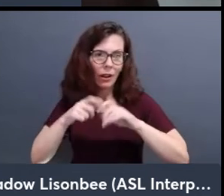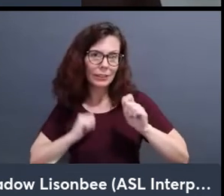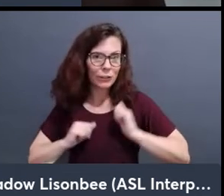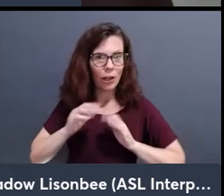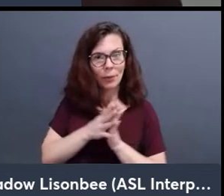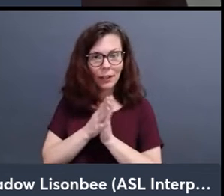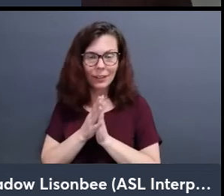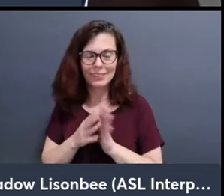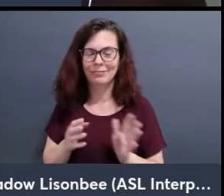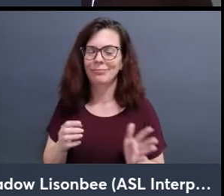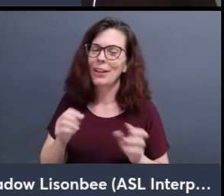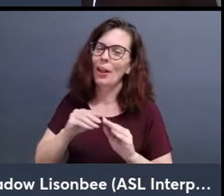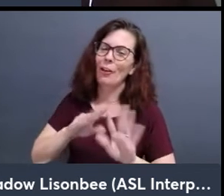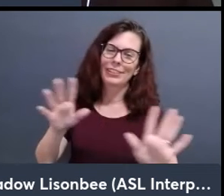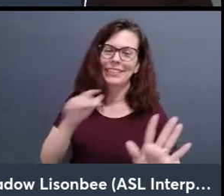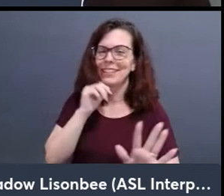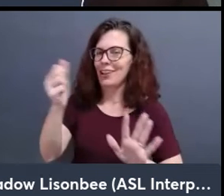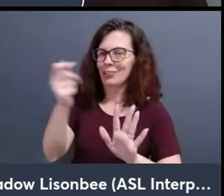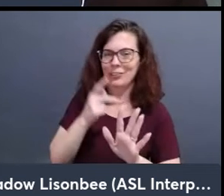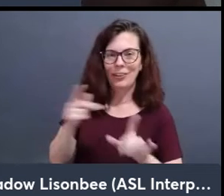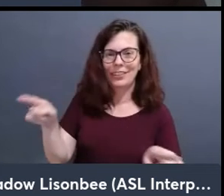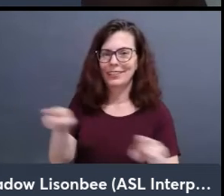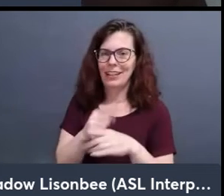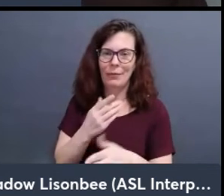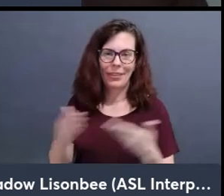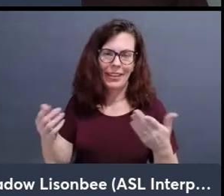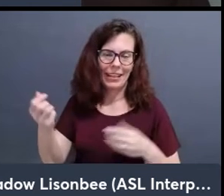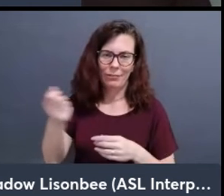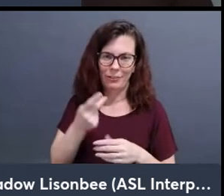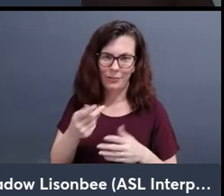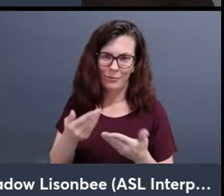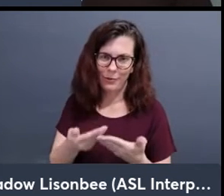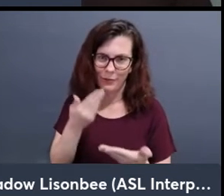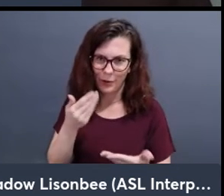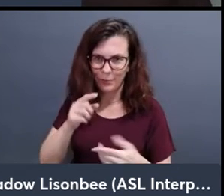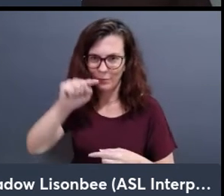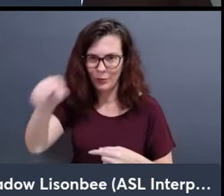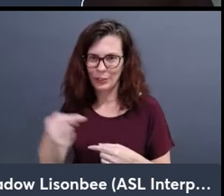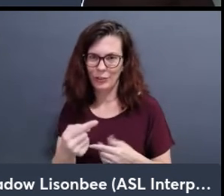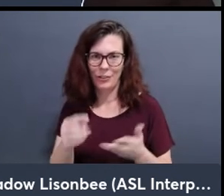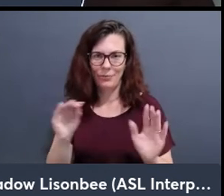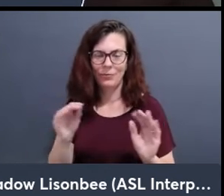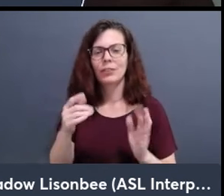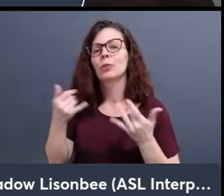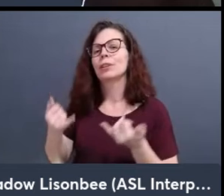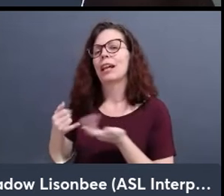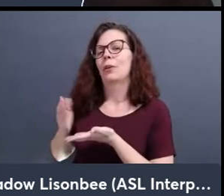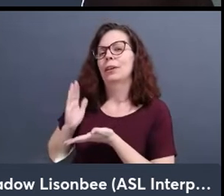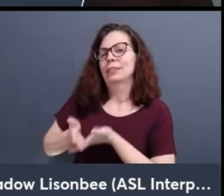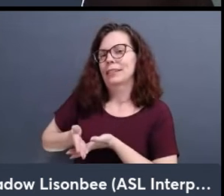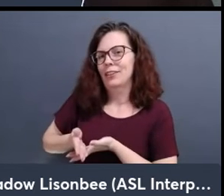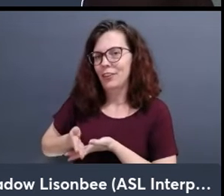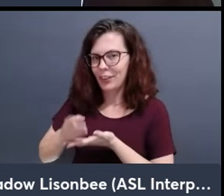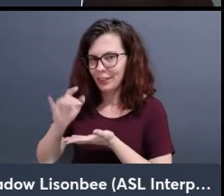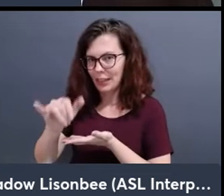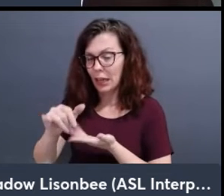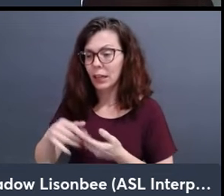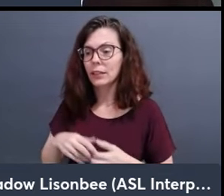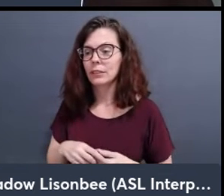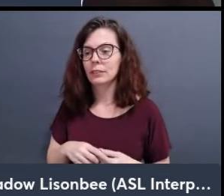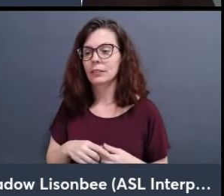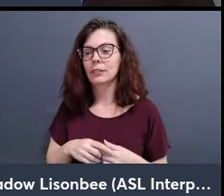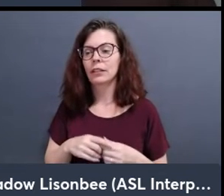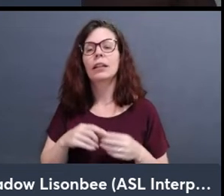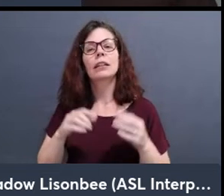clearly, it's not returning the same thing that it was returning before. And so I'll kill that. But what I can do now is use